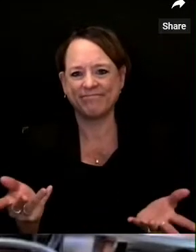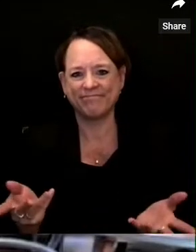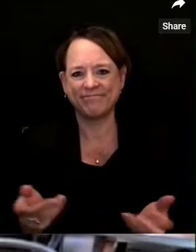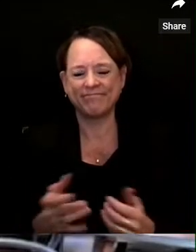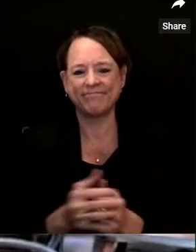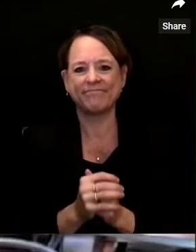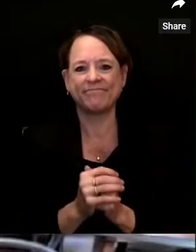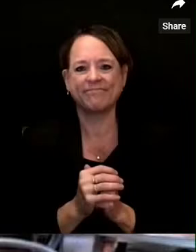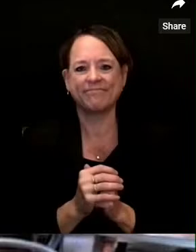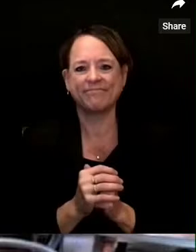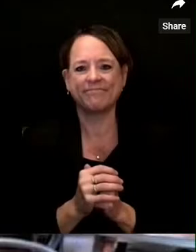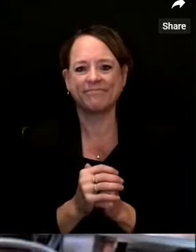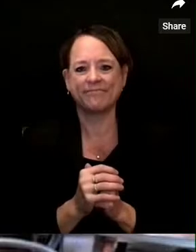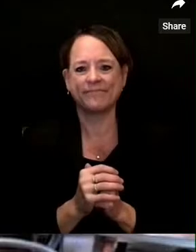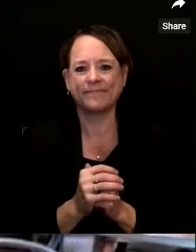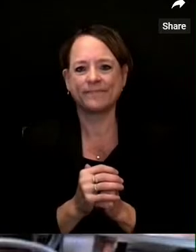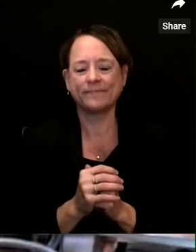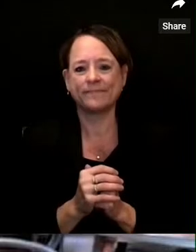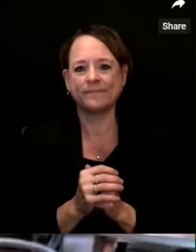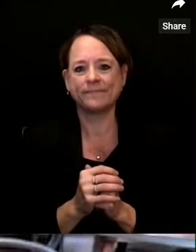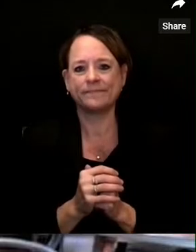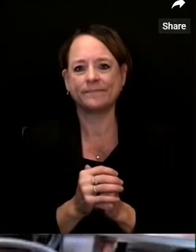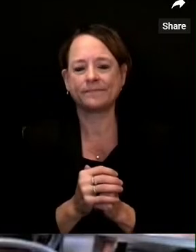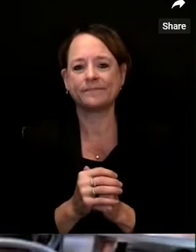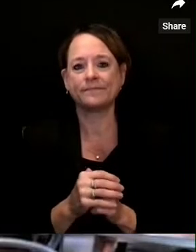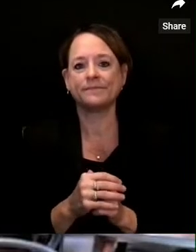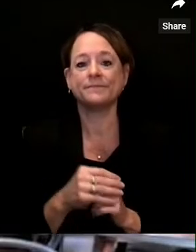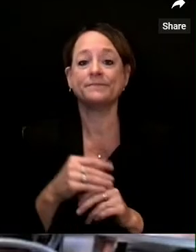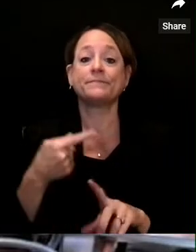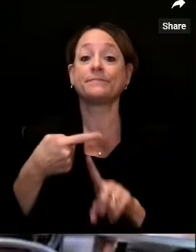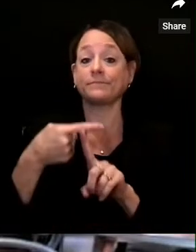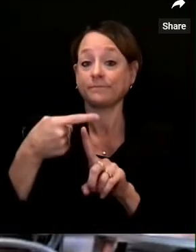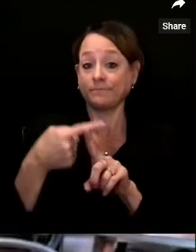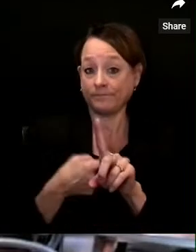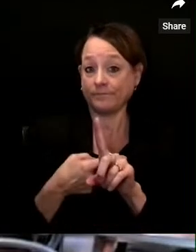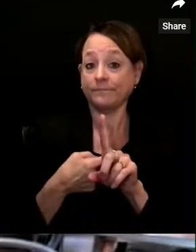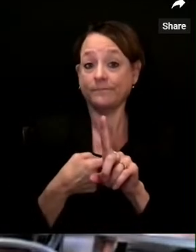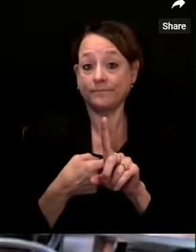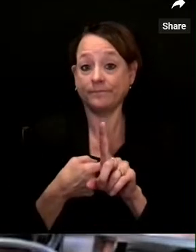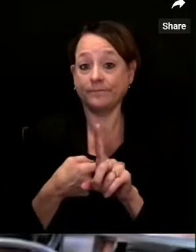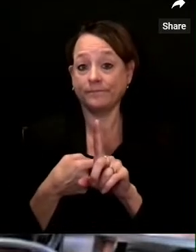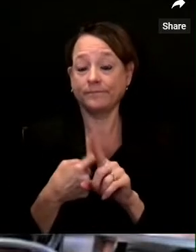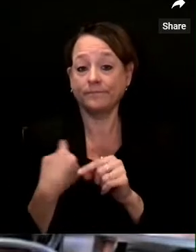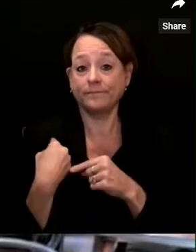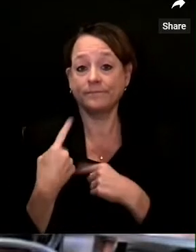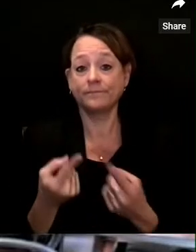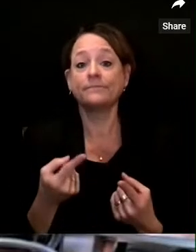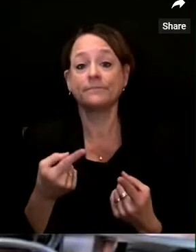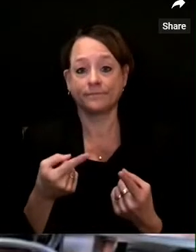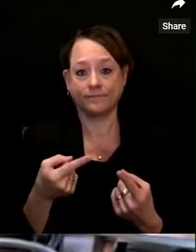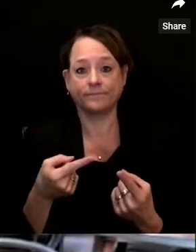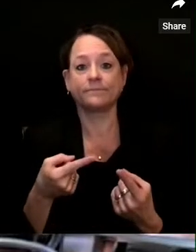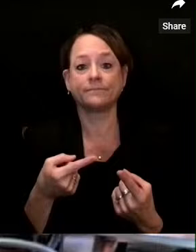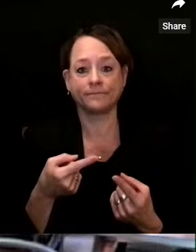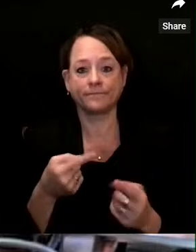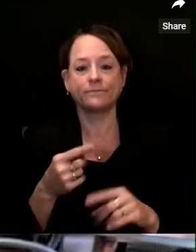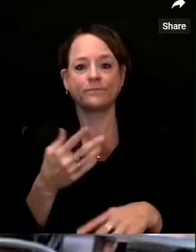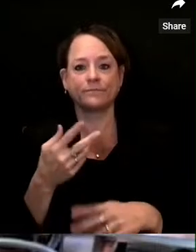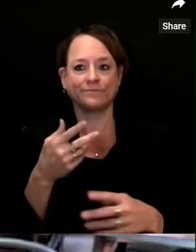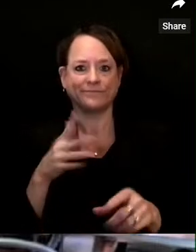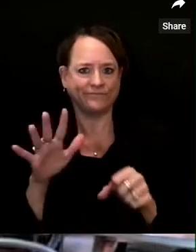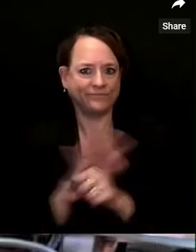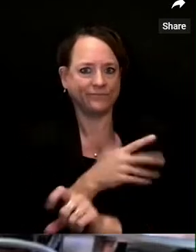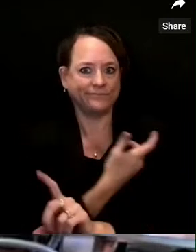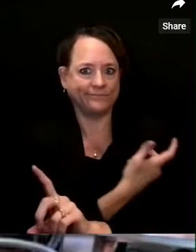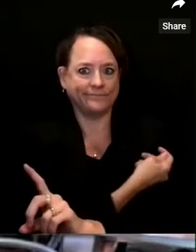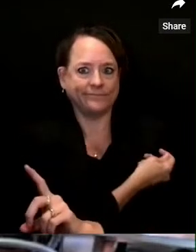shot, now, you know, making sure everyone registers for their vaccine reward by the end of September, that seemed to be sort